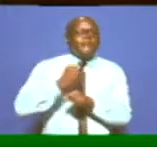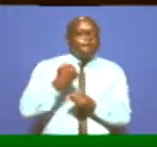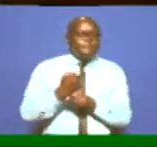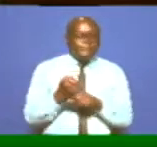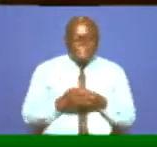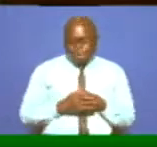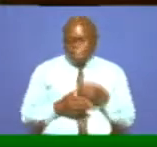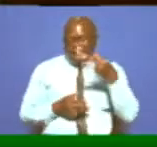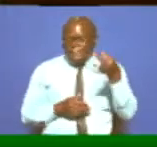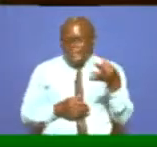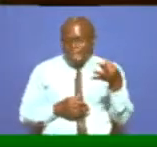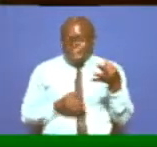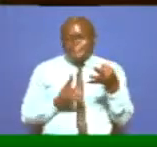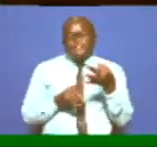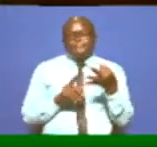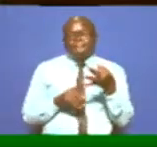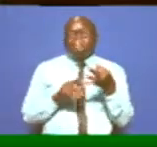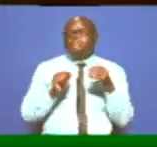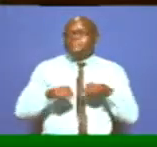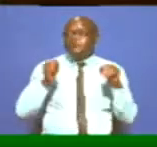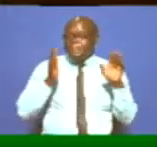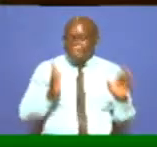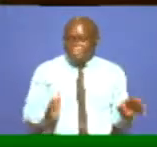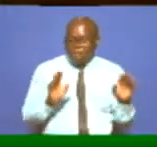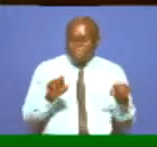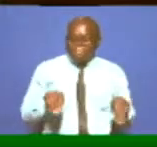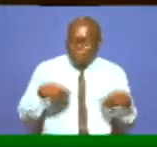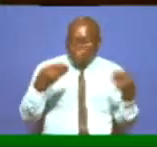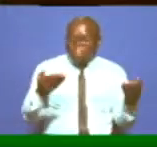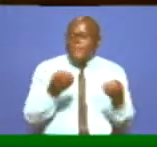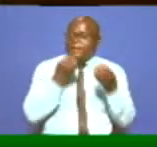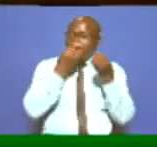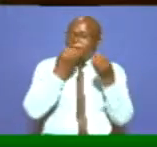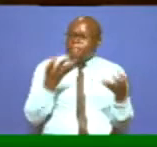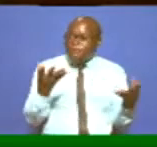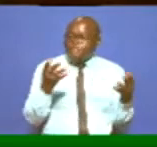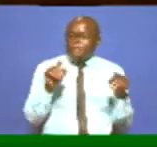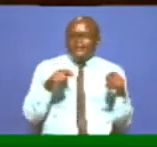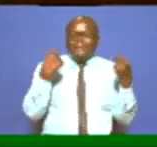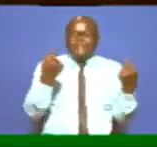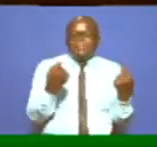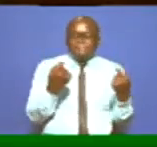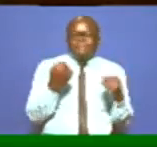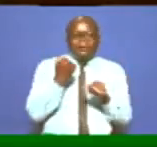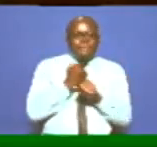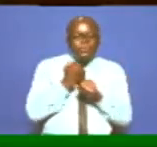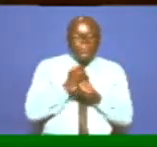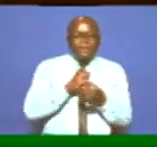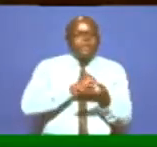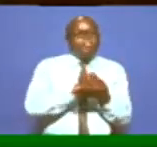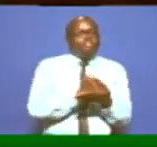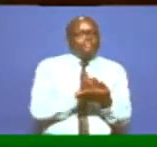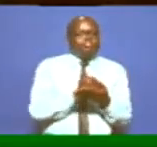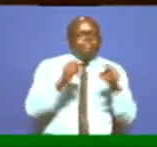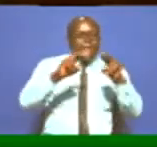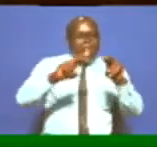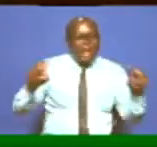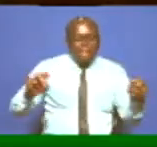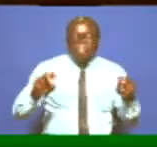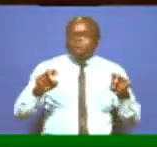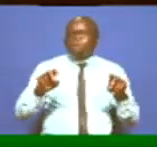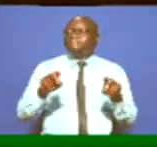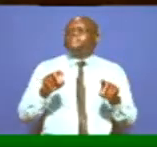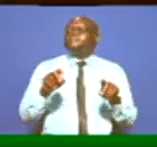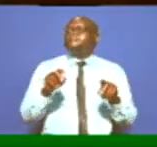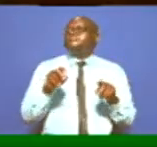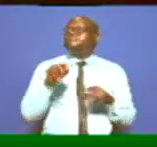Three, could the chairperson provide information on the team undertaking the lifestyle audit or vetting exercise of